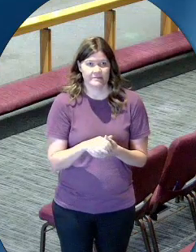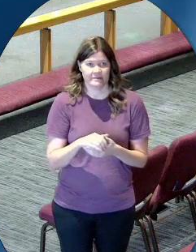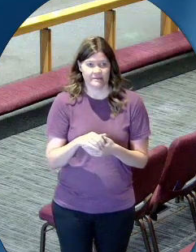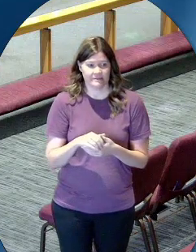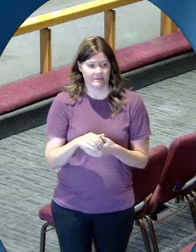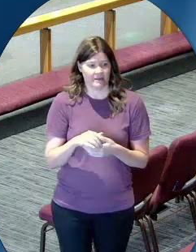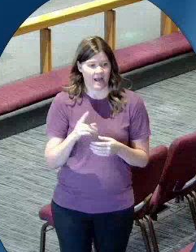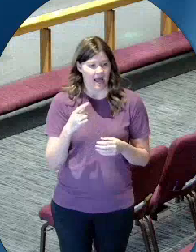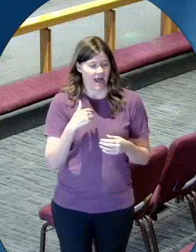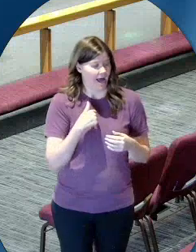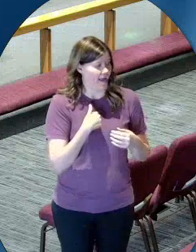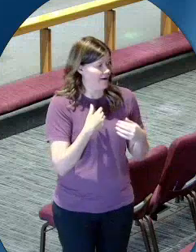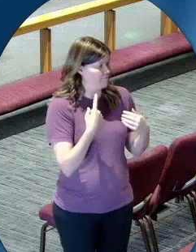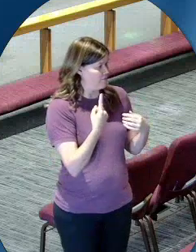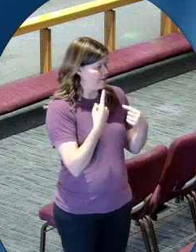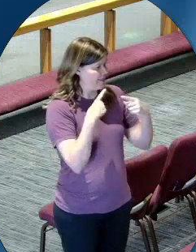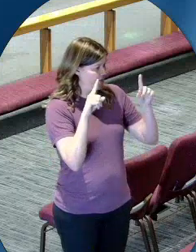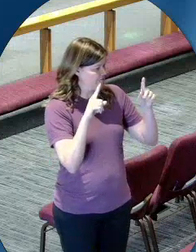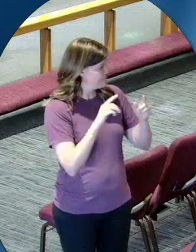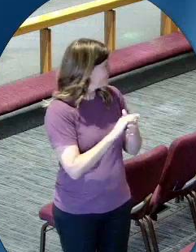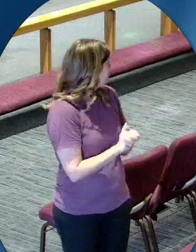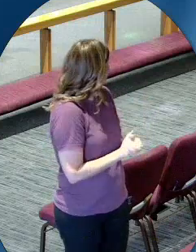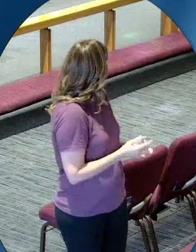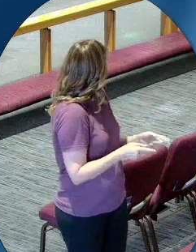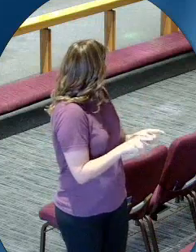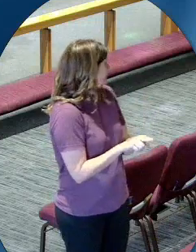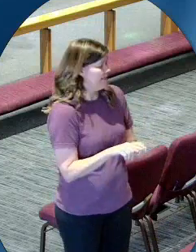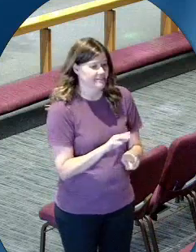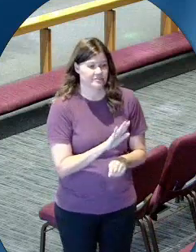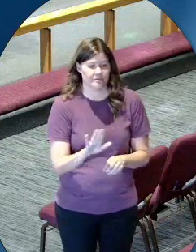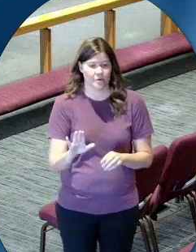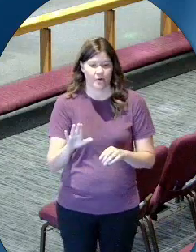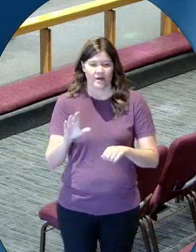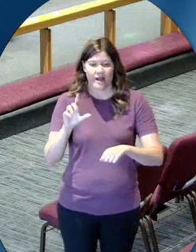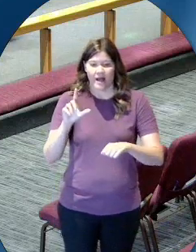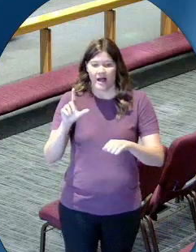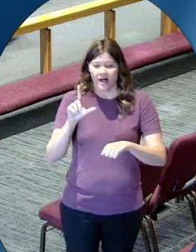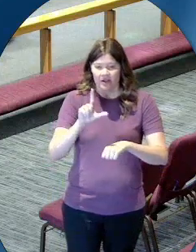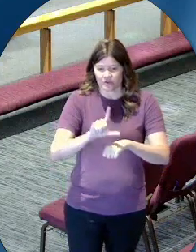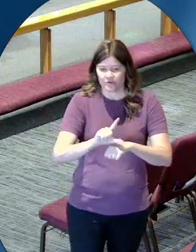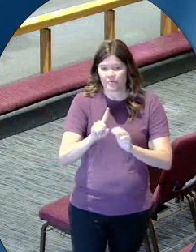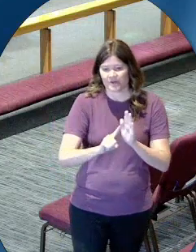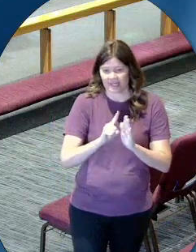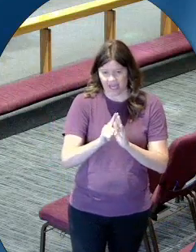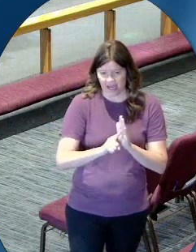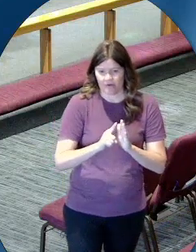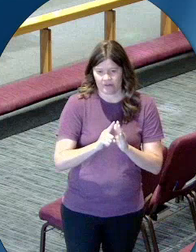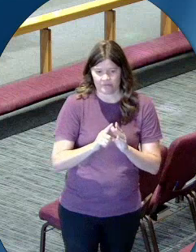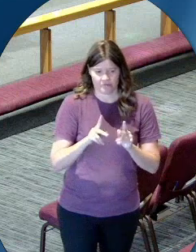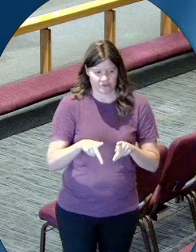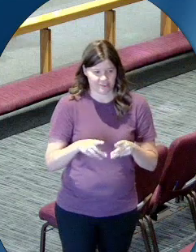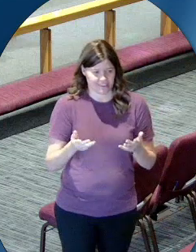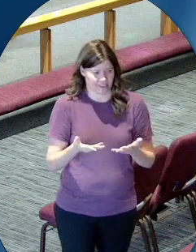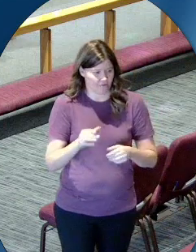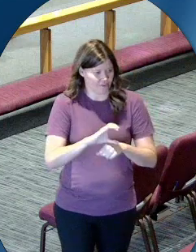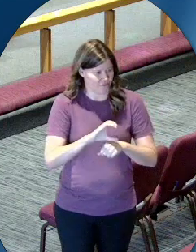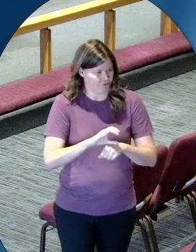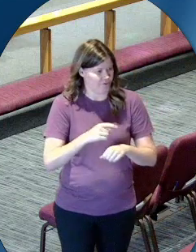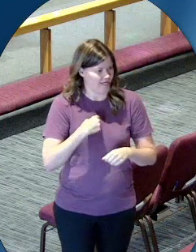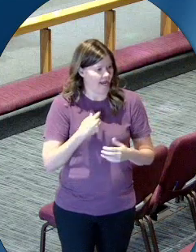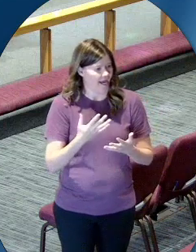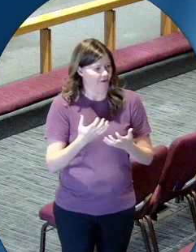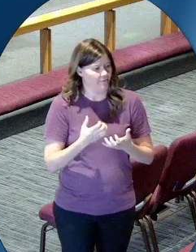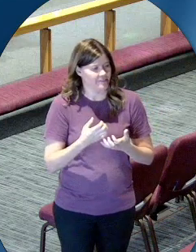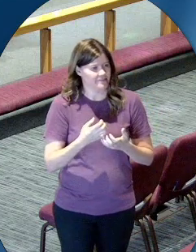I have one. Okay. As your Lutheran Hour representative here at Life in Christ, I would like you to take